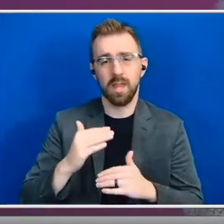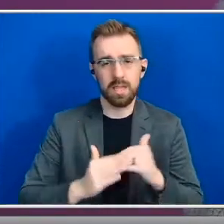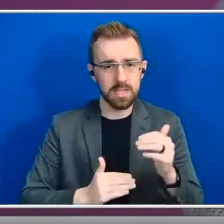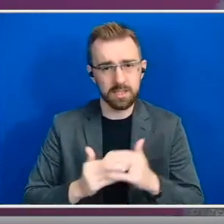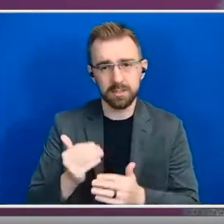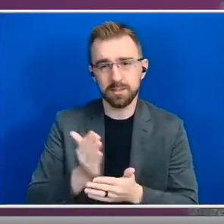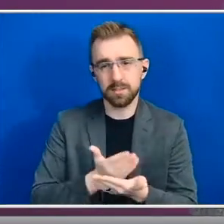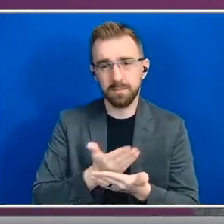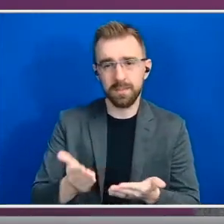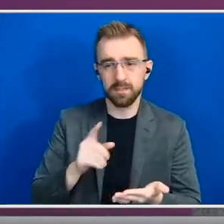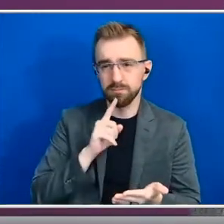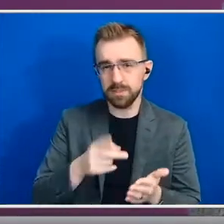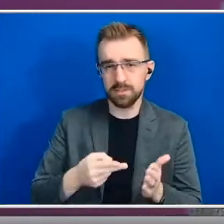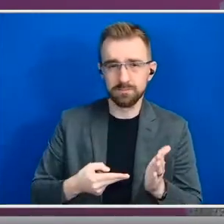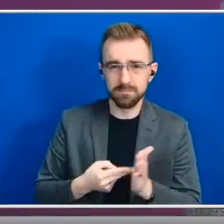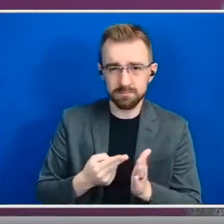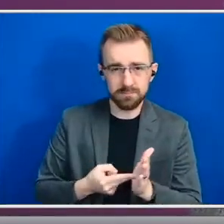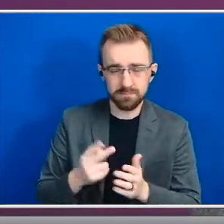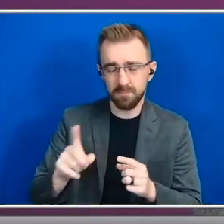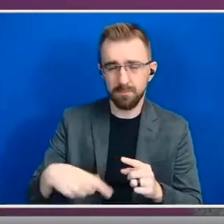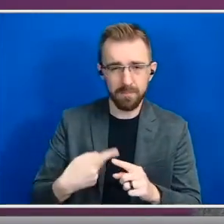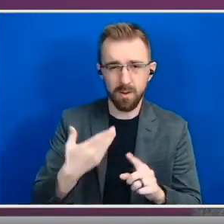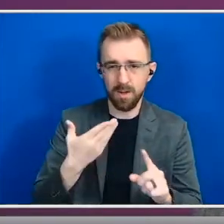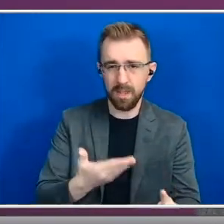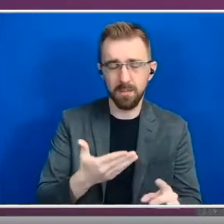genuine about him,